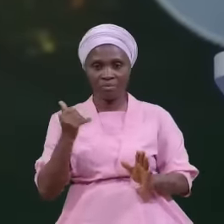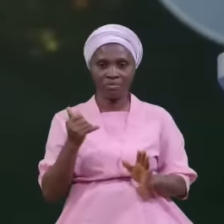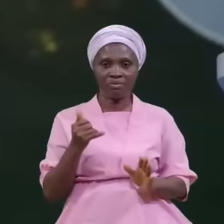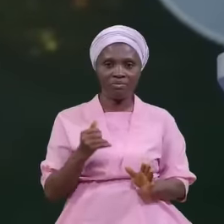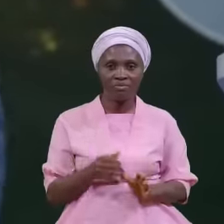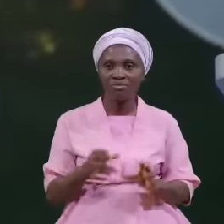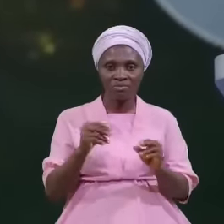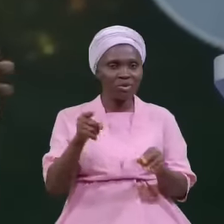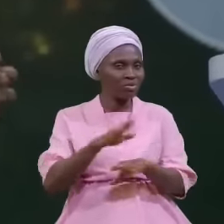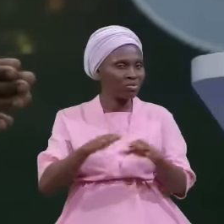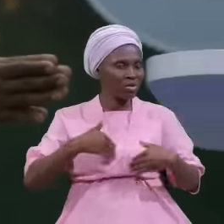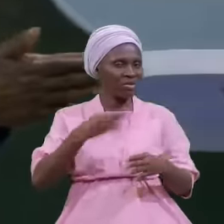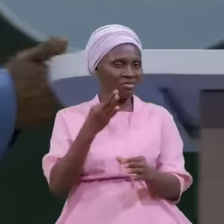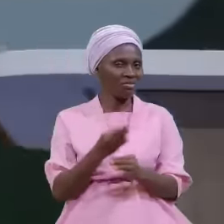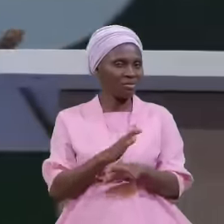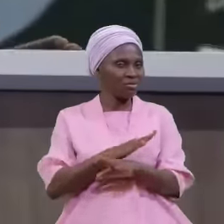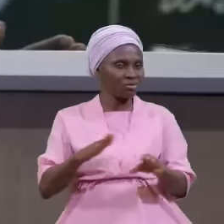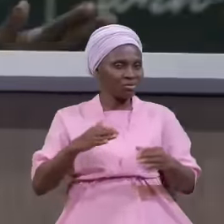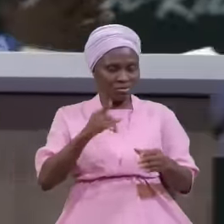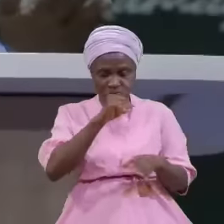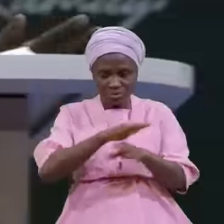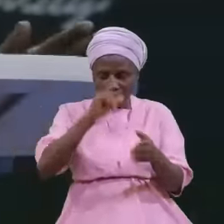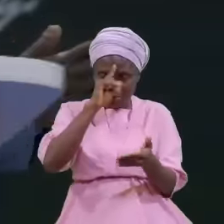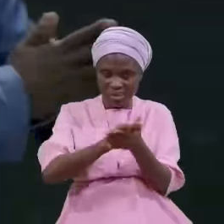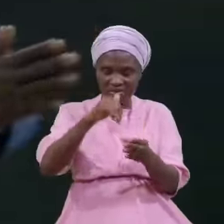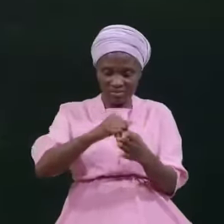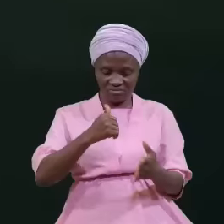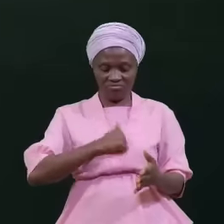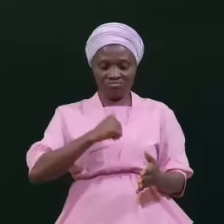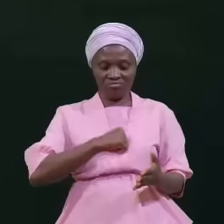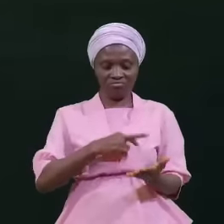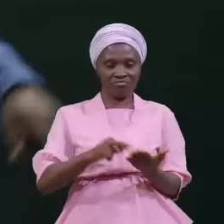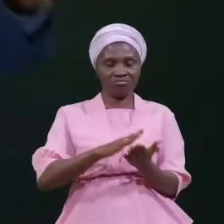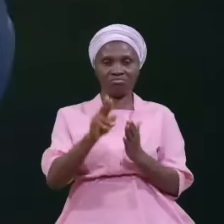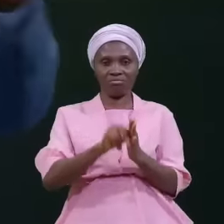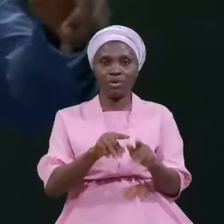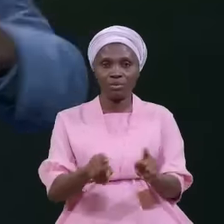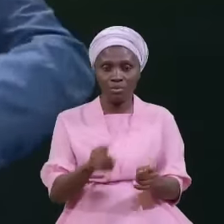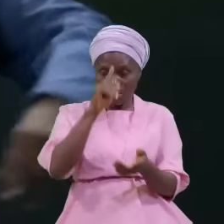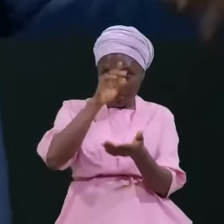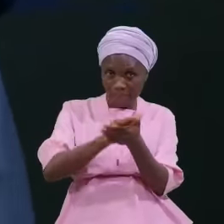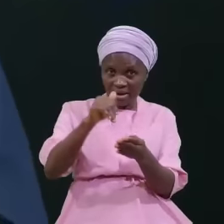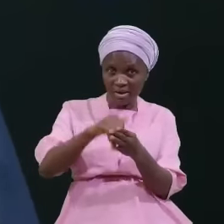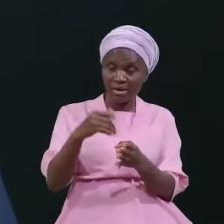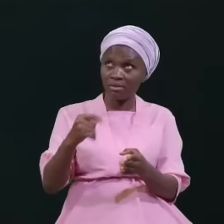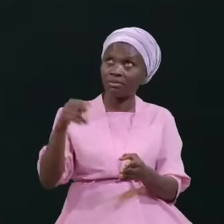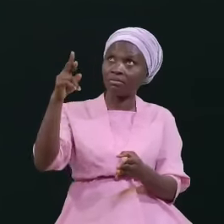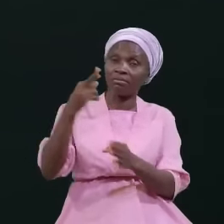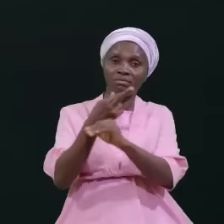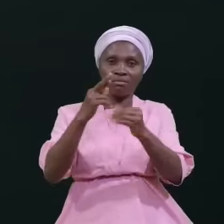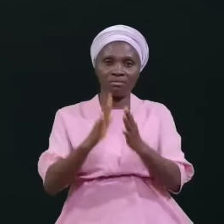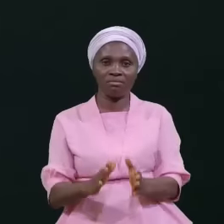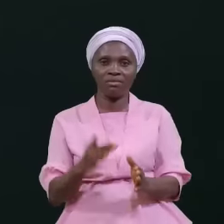in self-righteousness. You believe in the Redeemer. You believe in the Savior. You